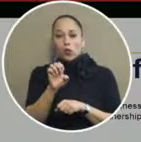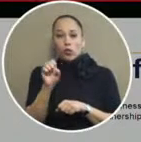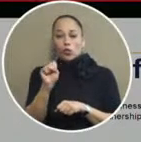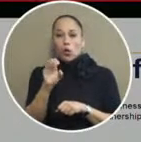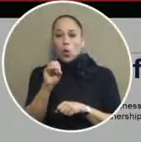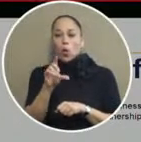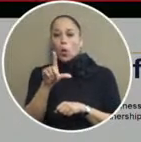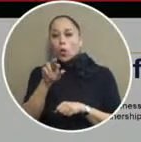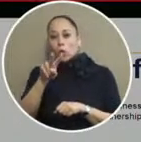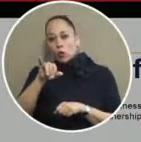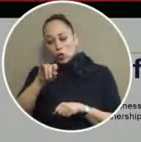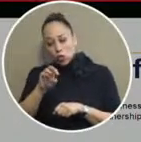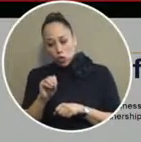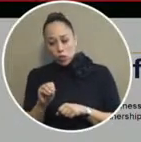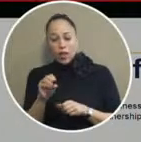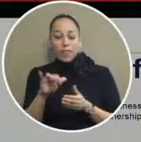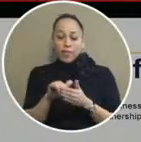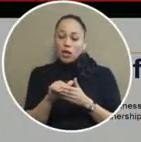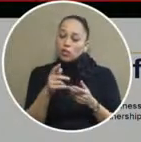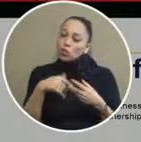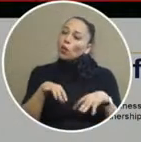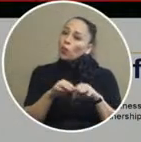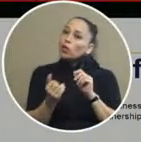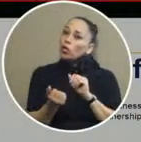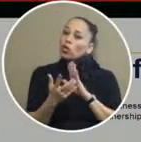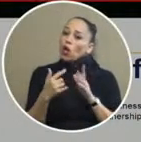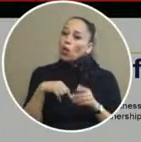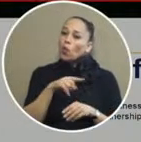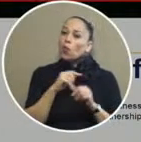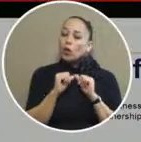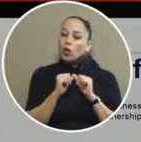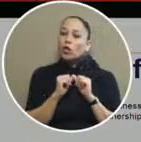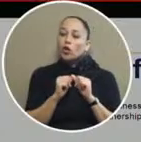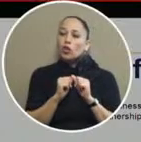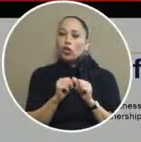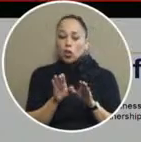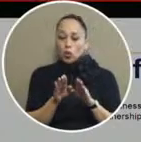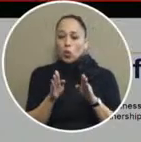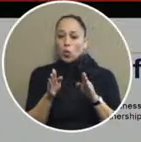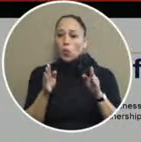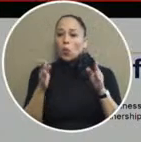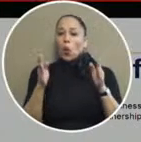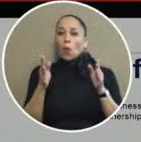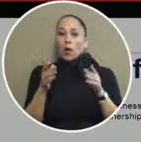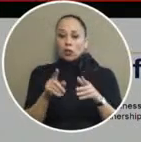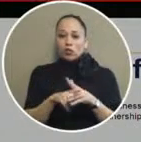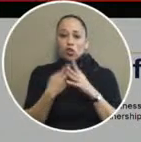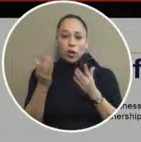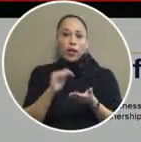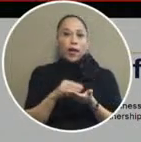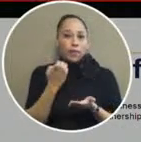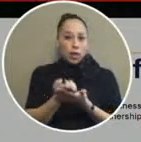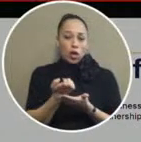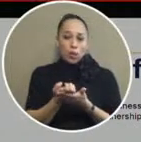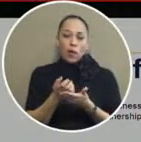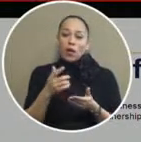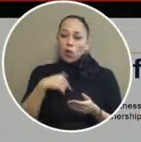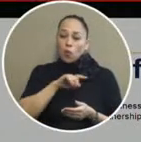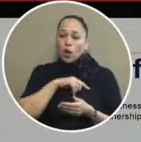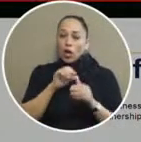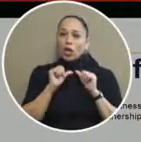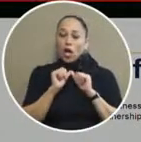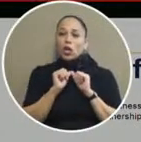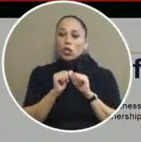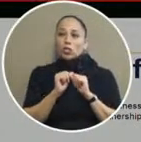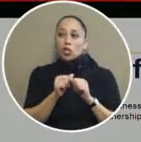are all measures that are important to address as we continue to reopen our economy. Once again, We're continuing to